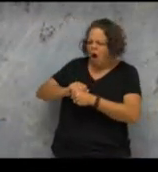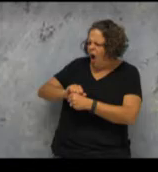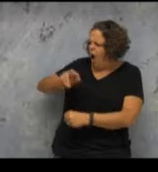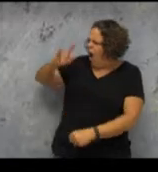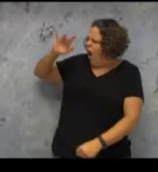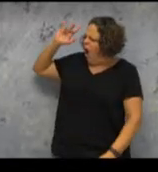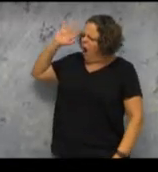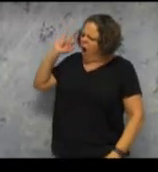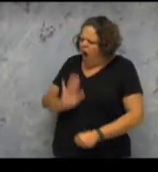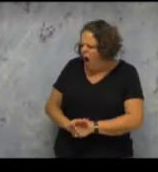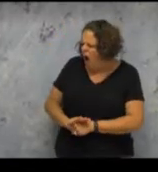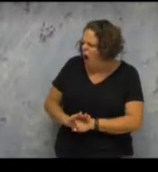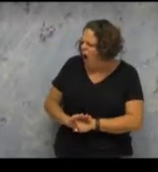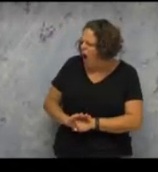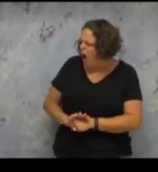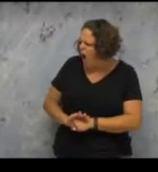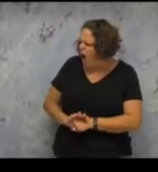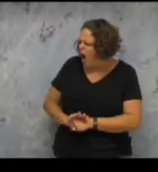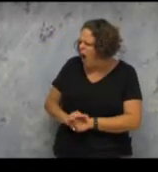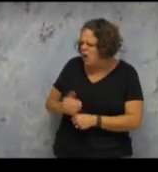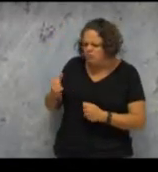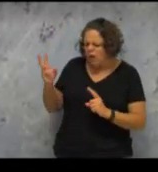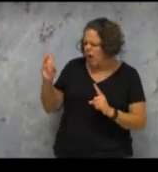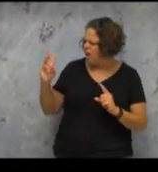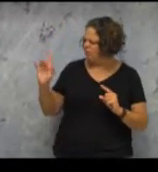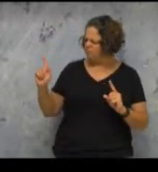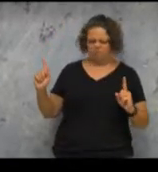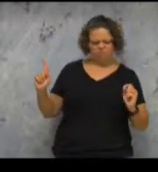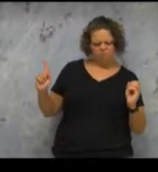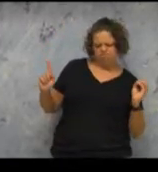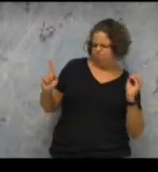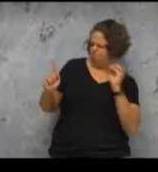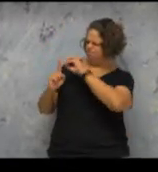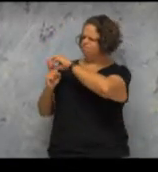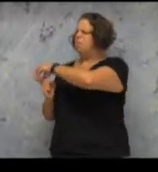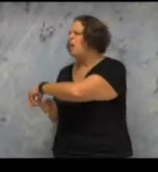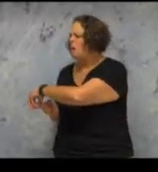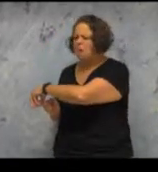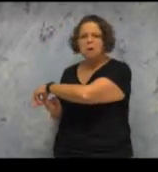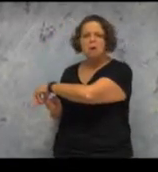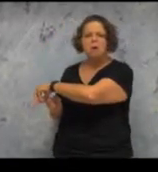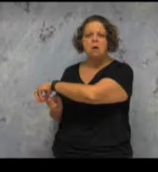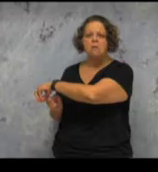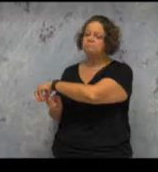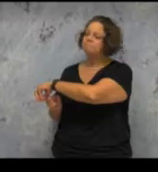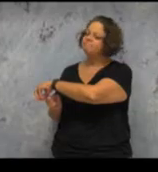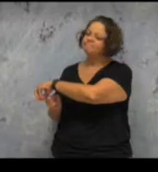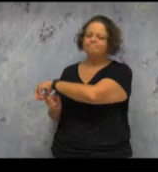Red blew a fuse, and he tried to roll over Blue.